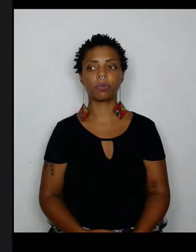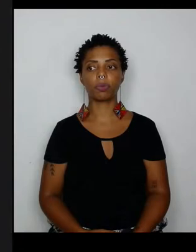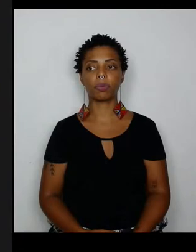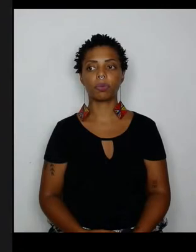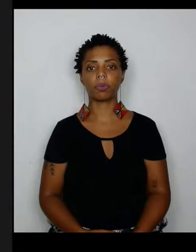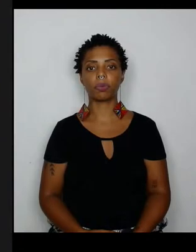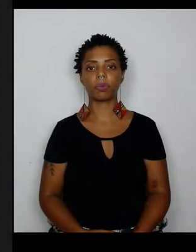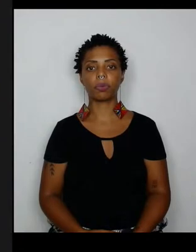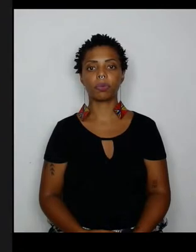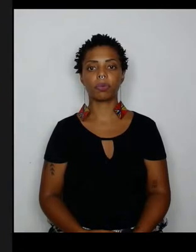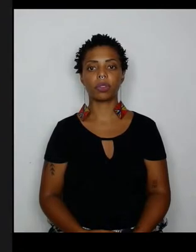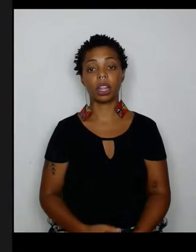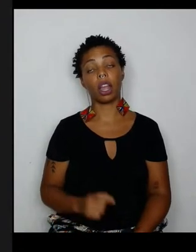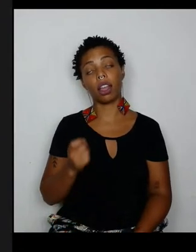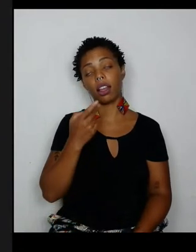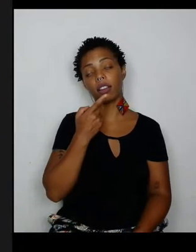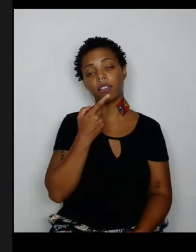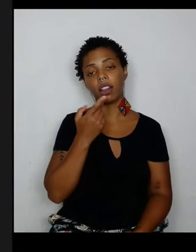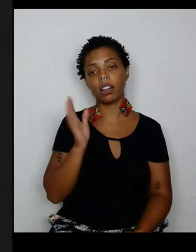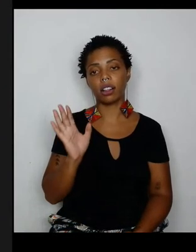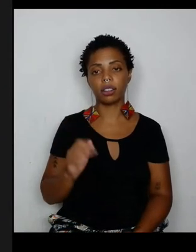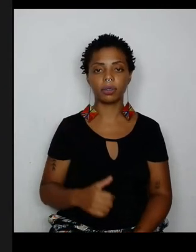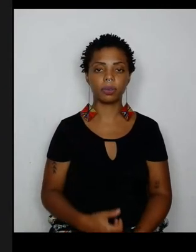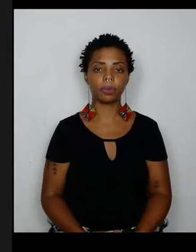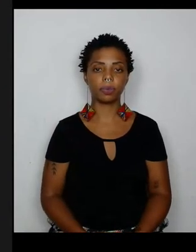what's that so yes